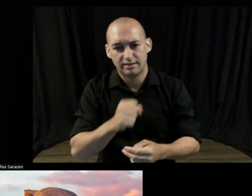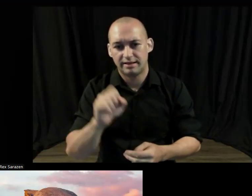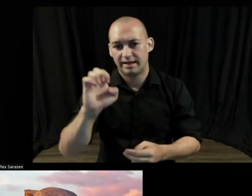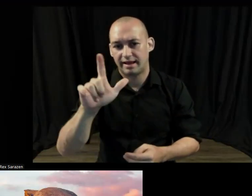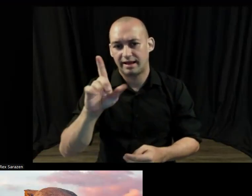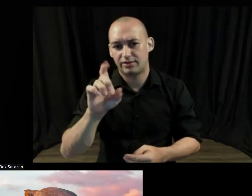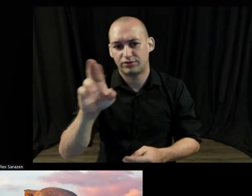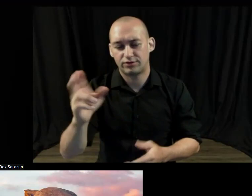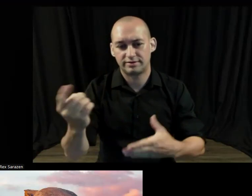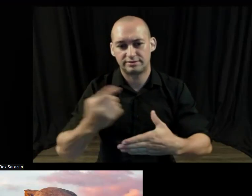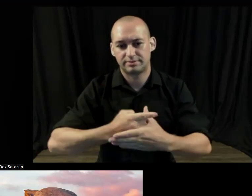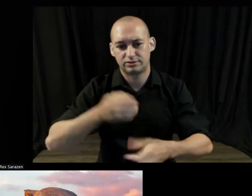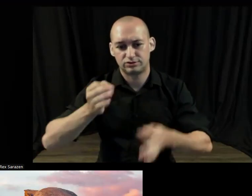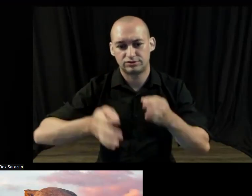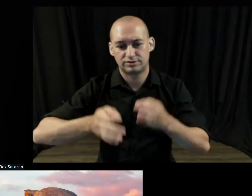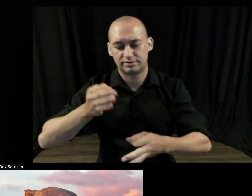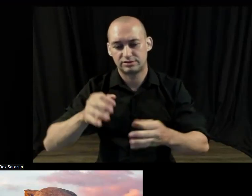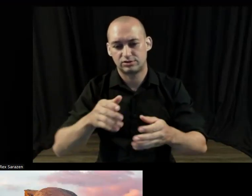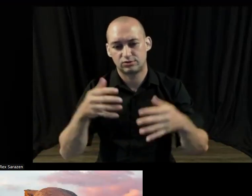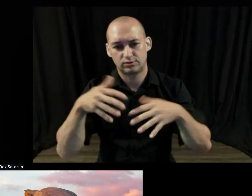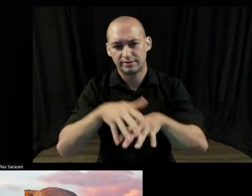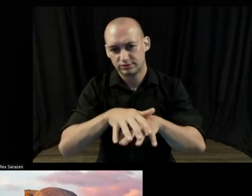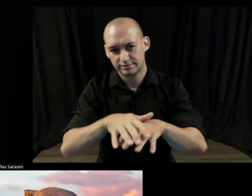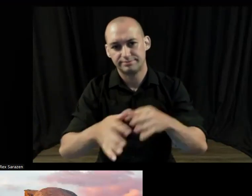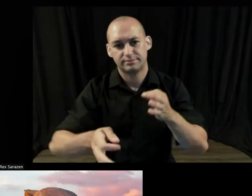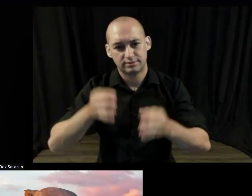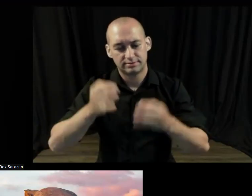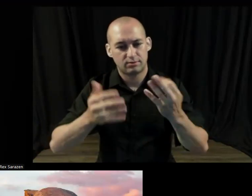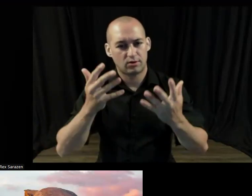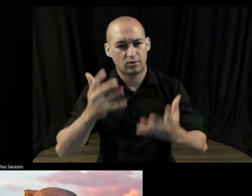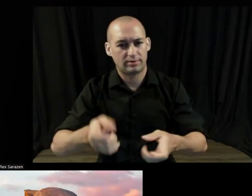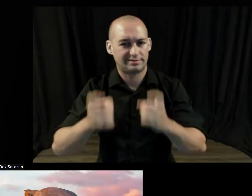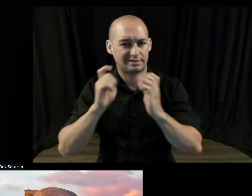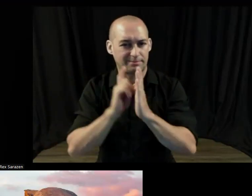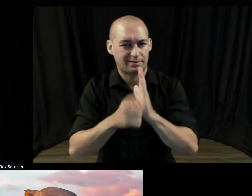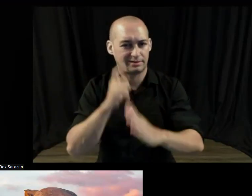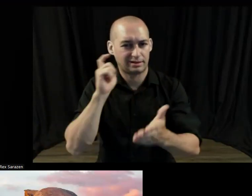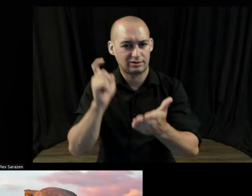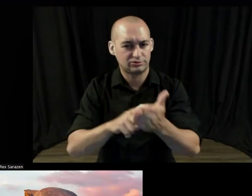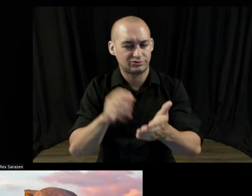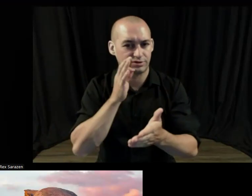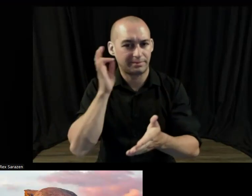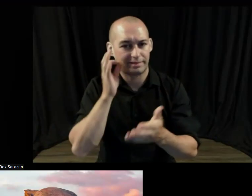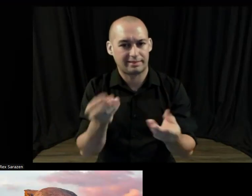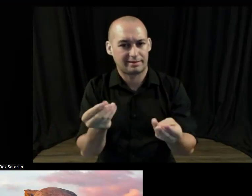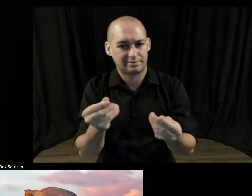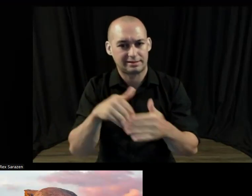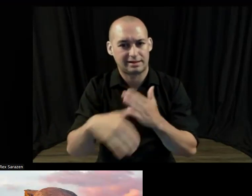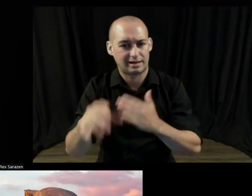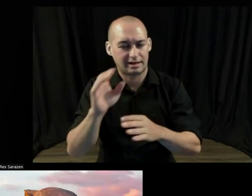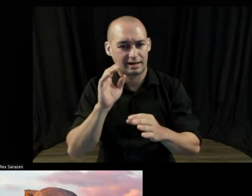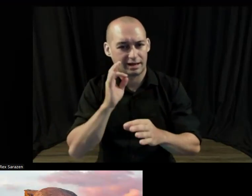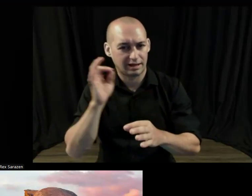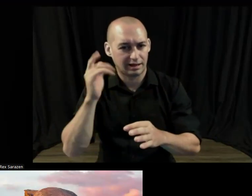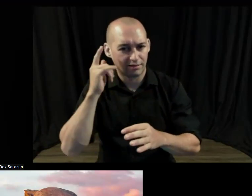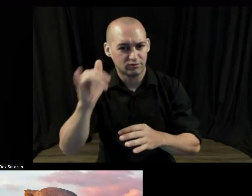Justice Coordinating Council meeting, we take a moment to acknowledge the tribal lands in California on which we are gathered. For many